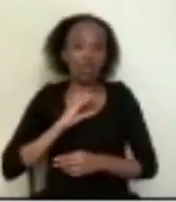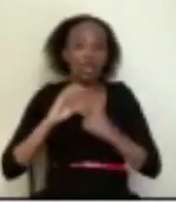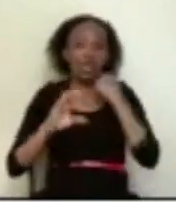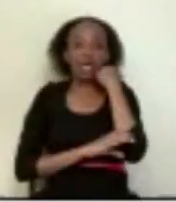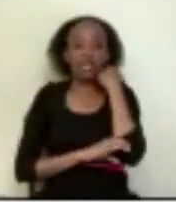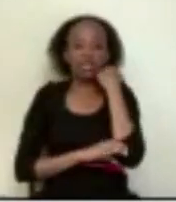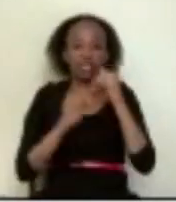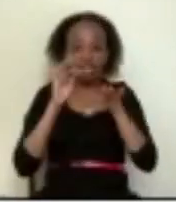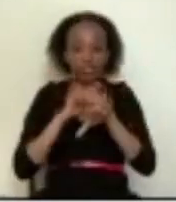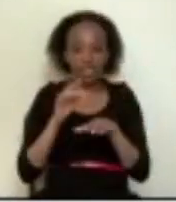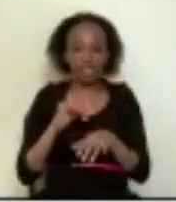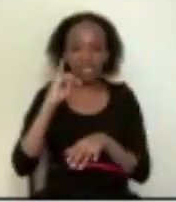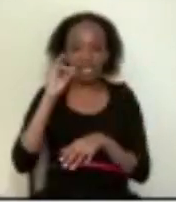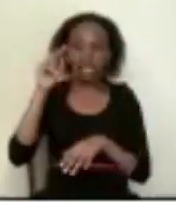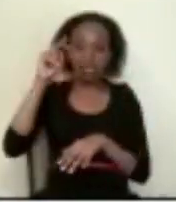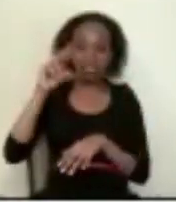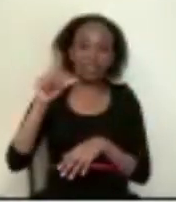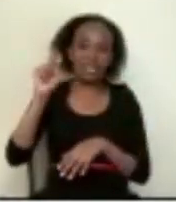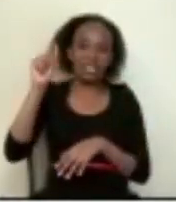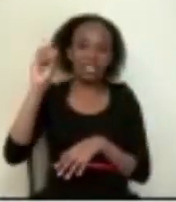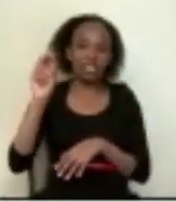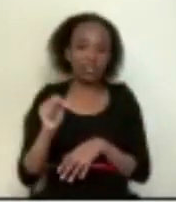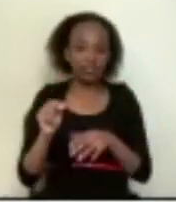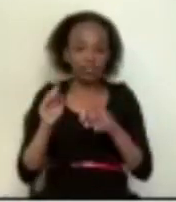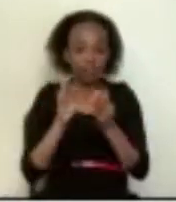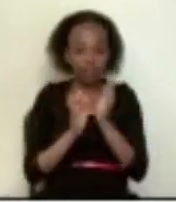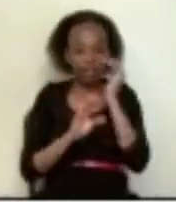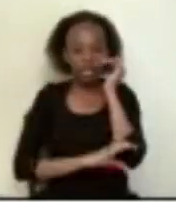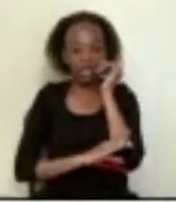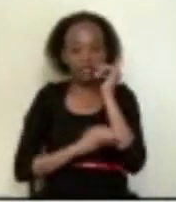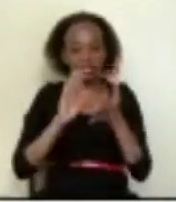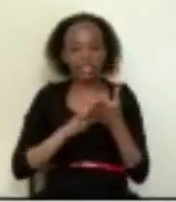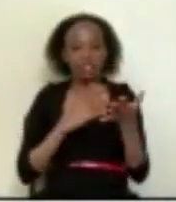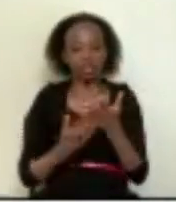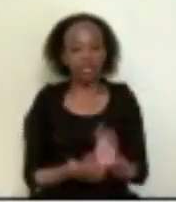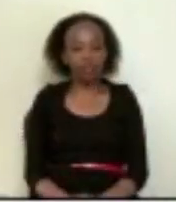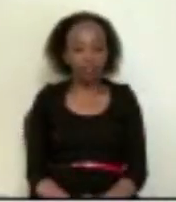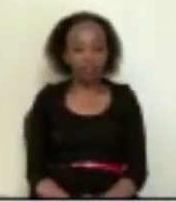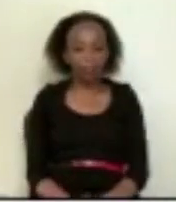country-specific inflation pressures and country growth as well, right?